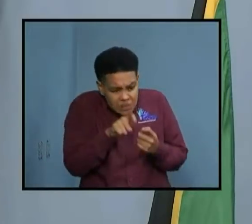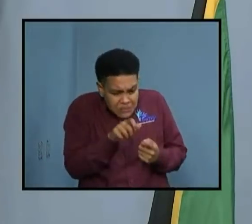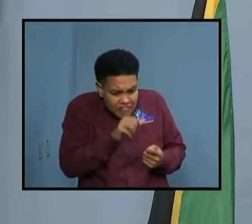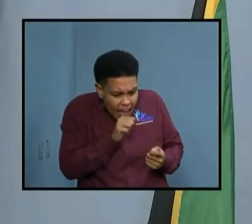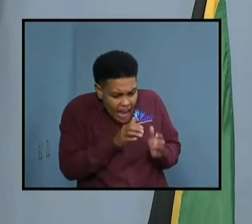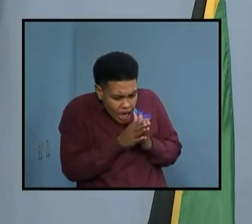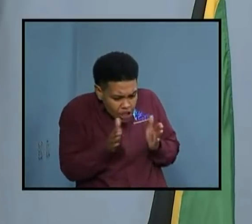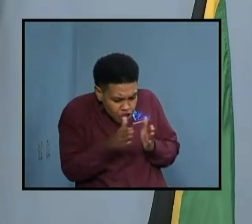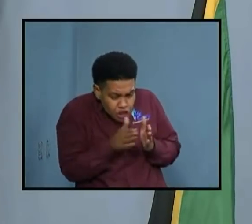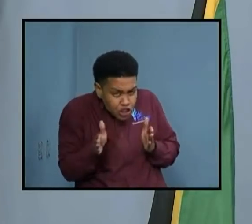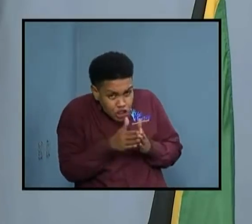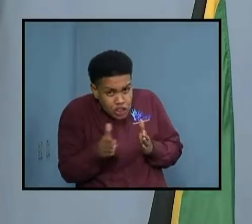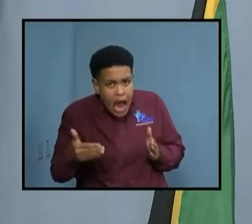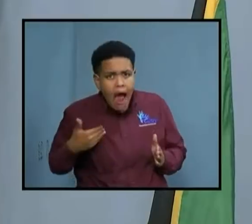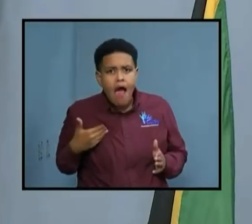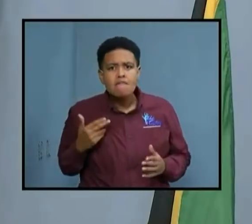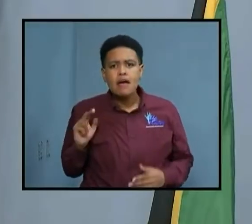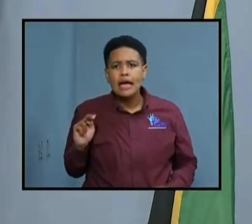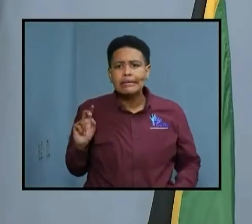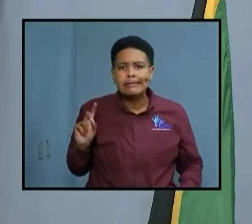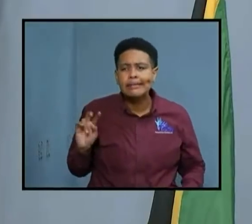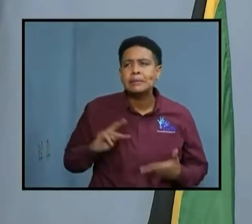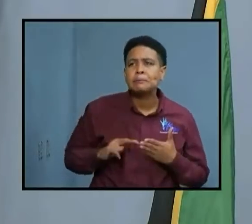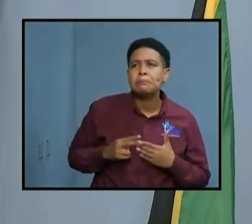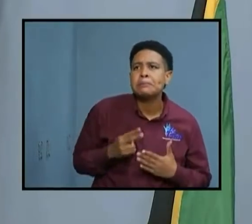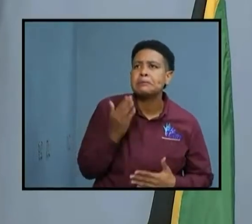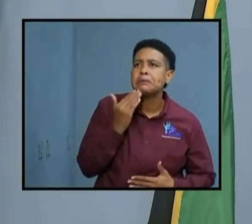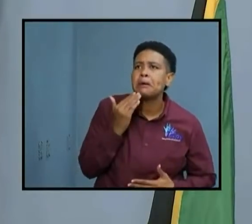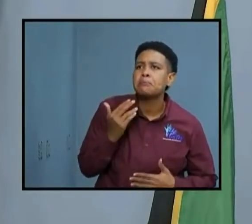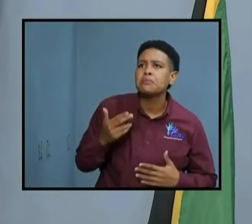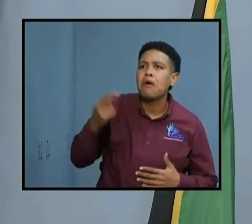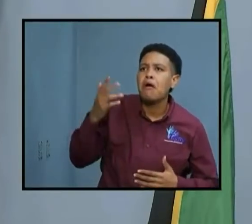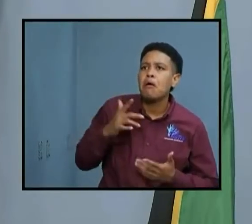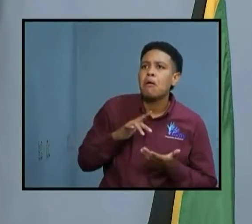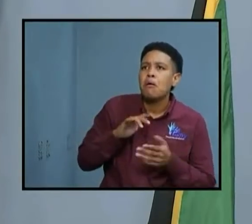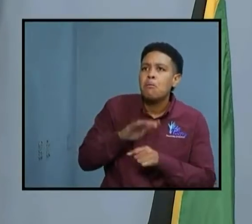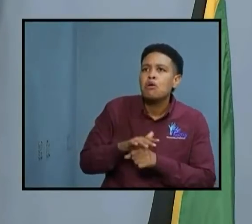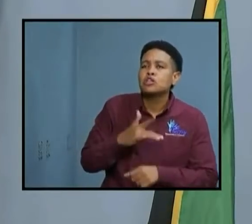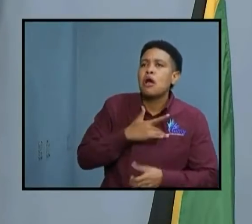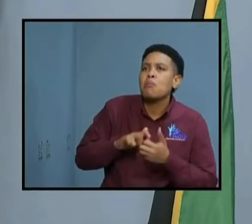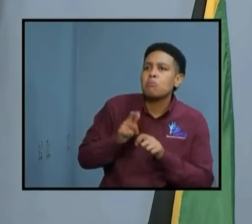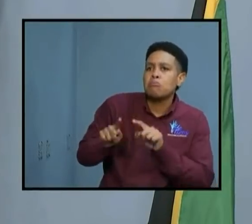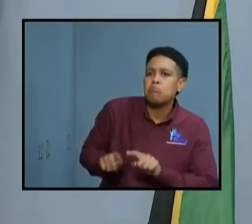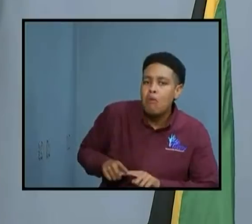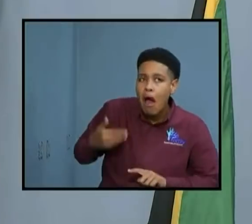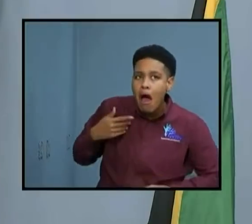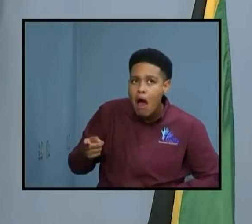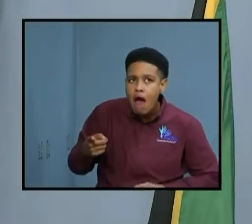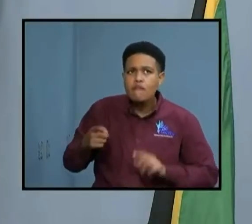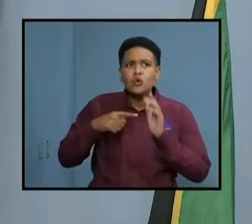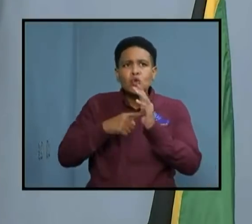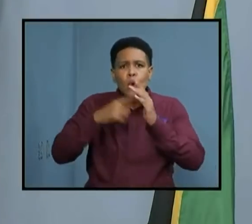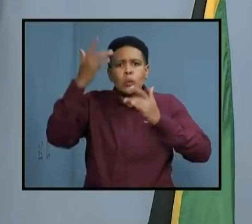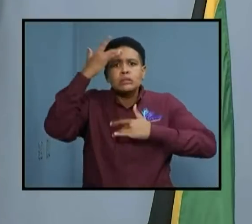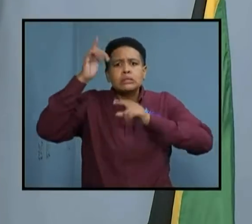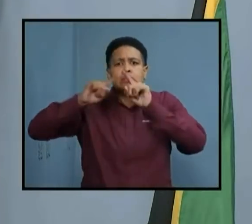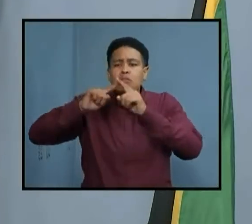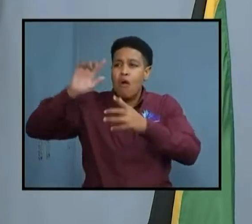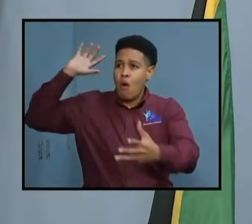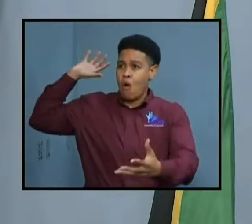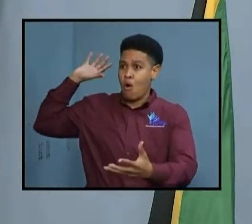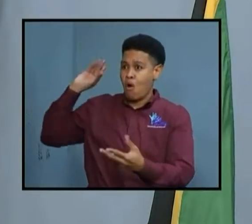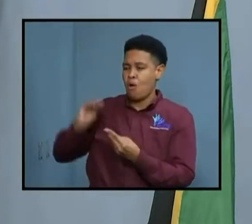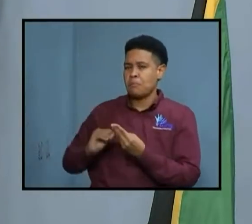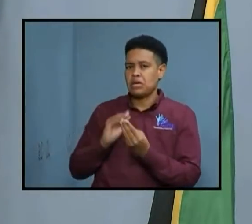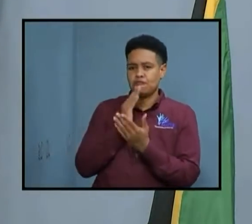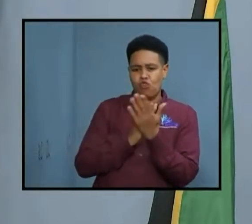age, have comorbidities, are displaying symptoms, a combination or all of the above. But those